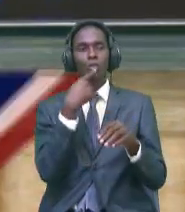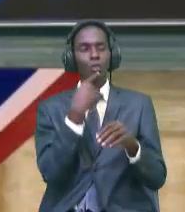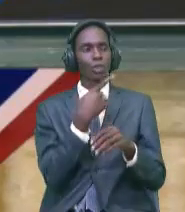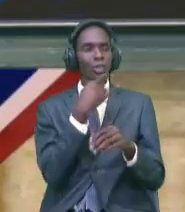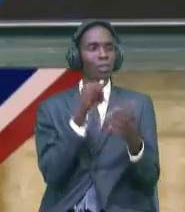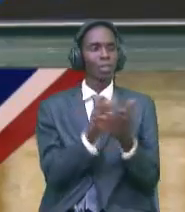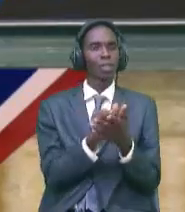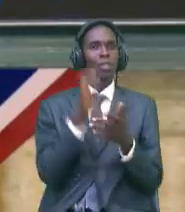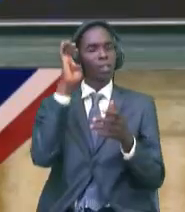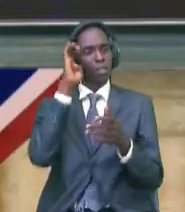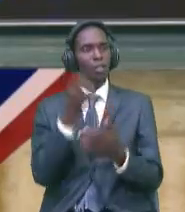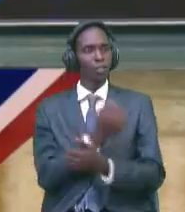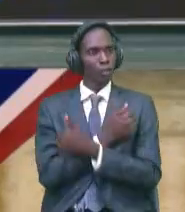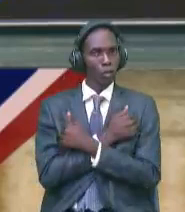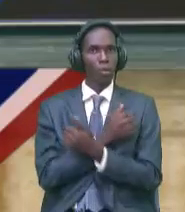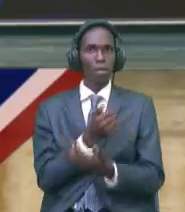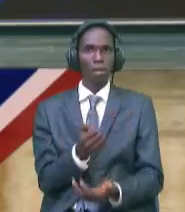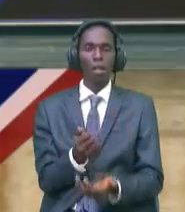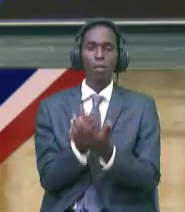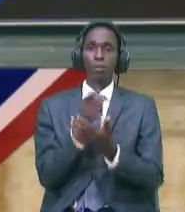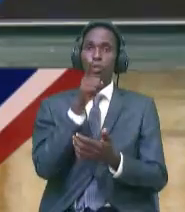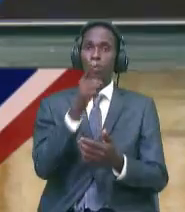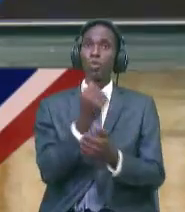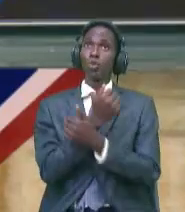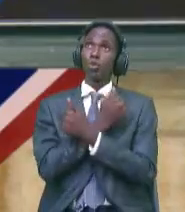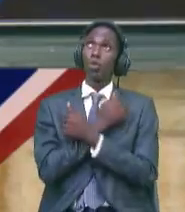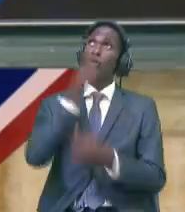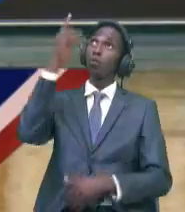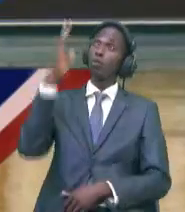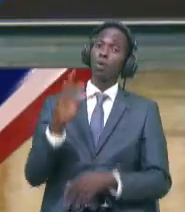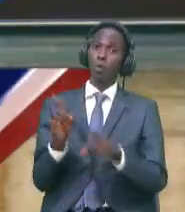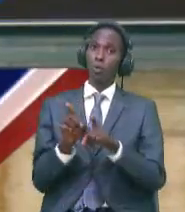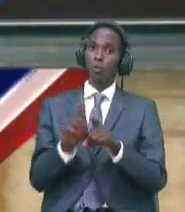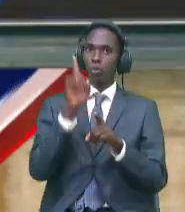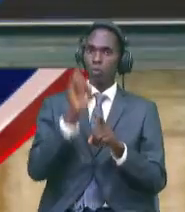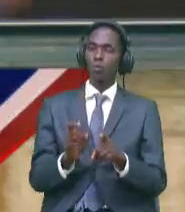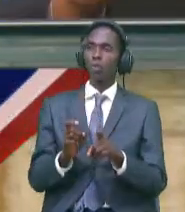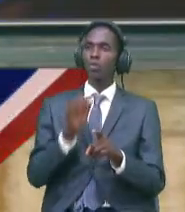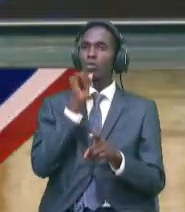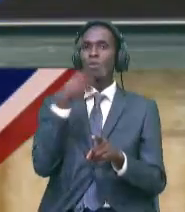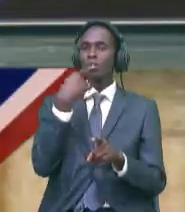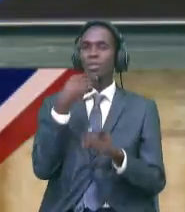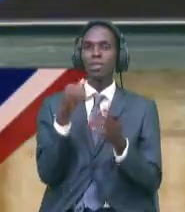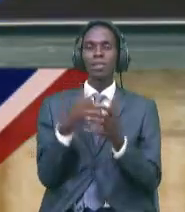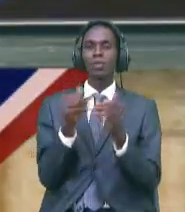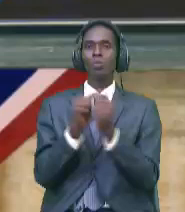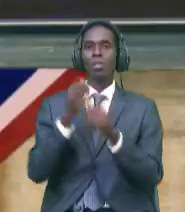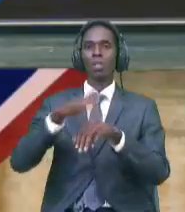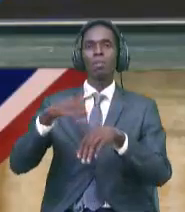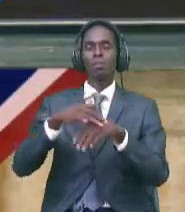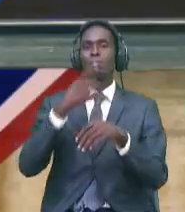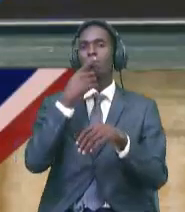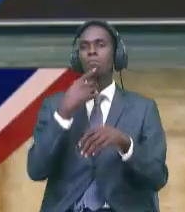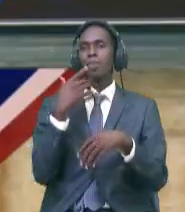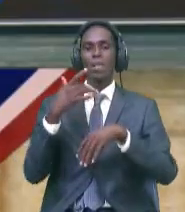no support, there's no contribution. I love God, I love the word, I love the church, I love the work of God, and I want the work of God